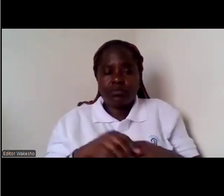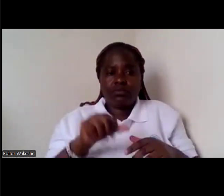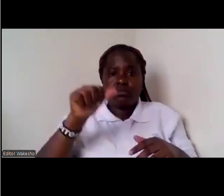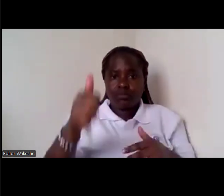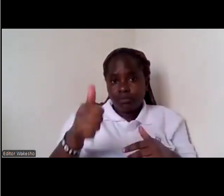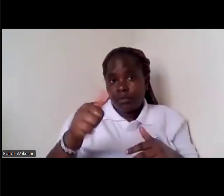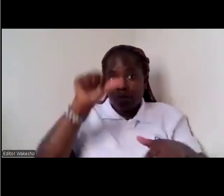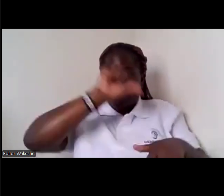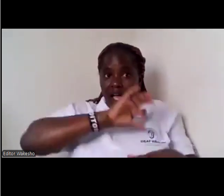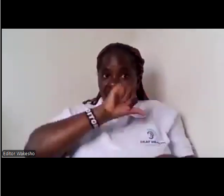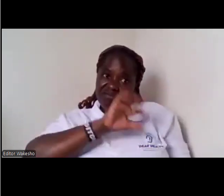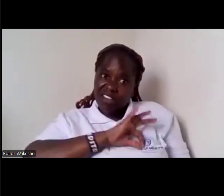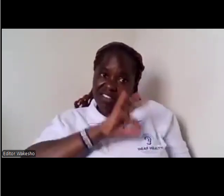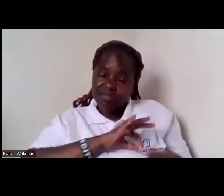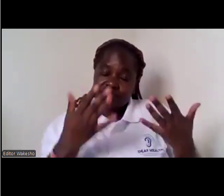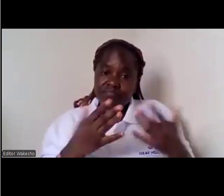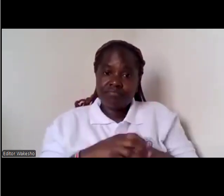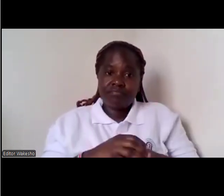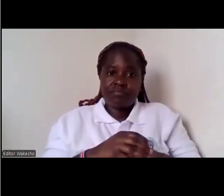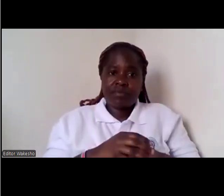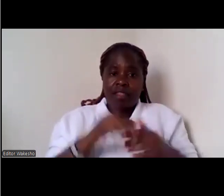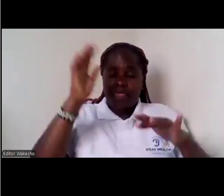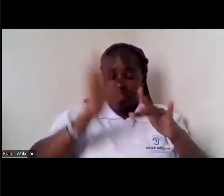were alluded to. Other than reducing